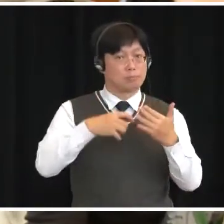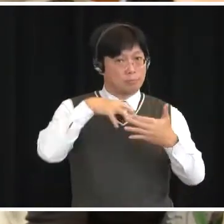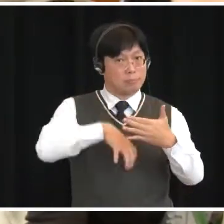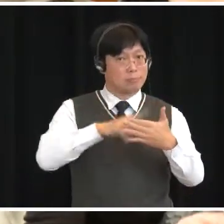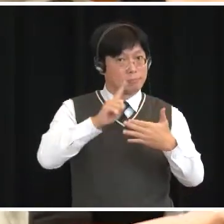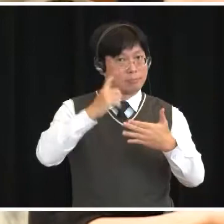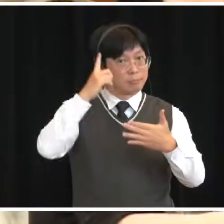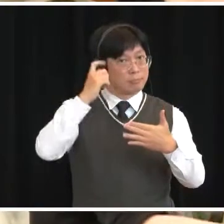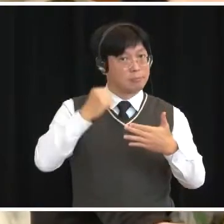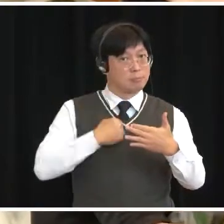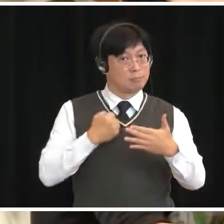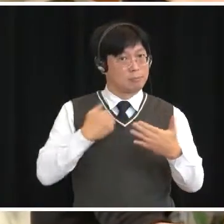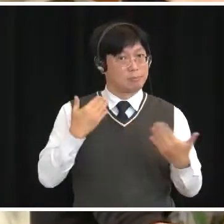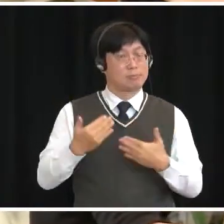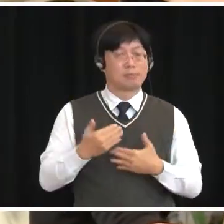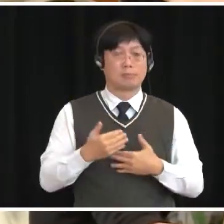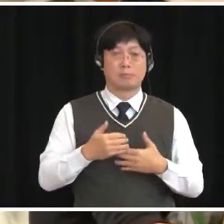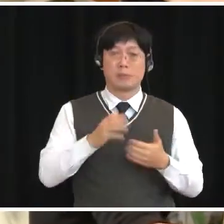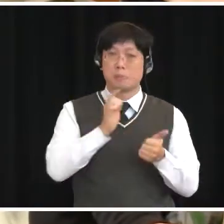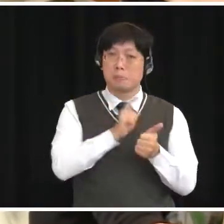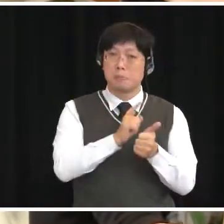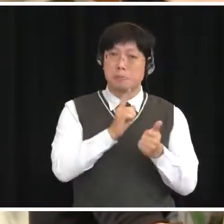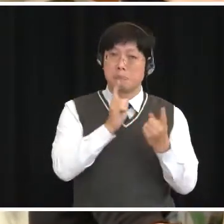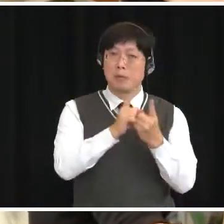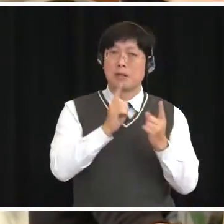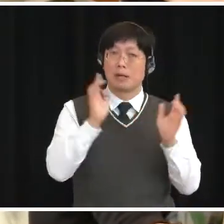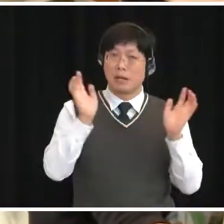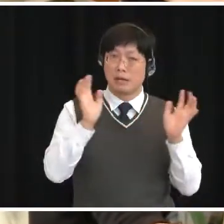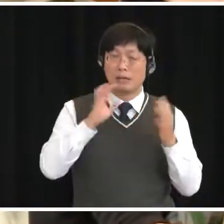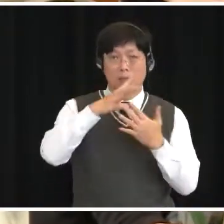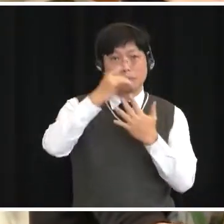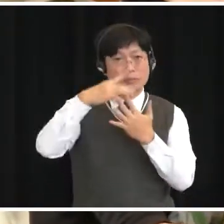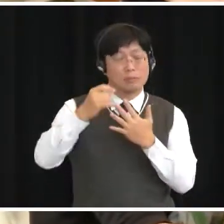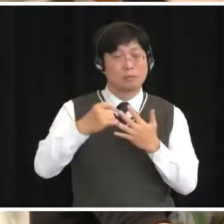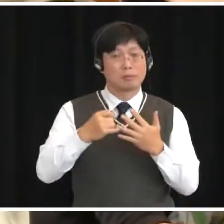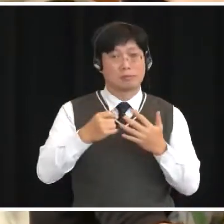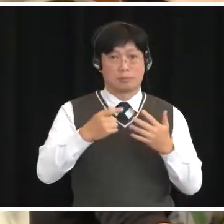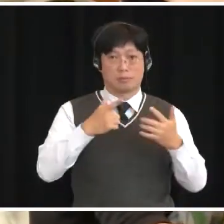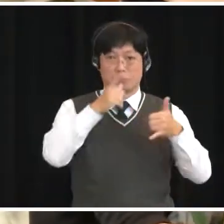the meaning of the best interest of the child?